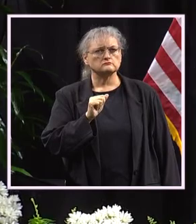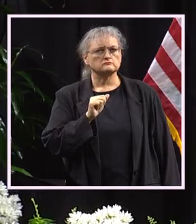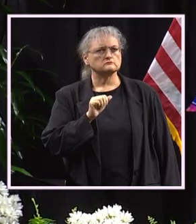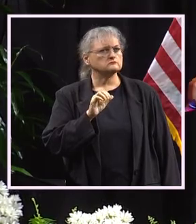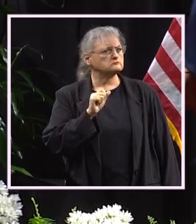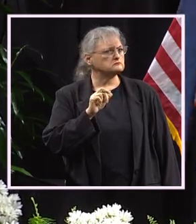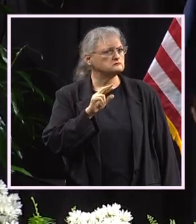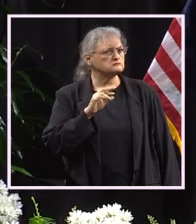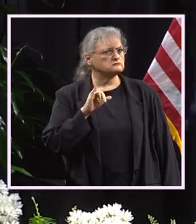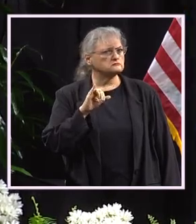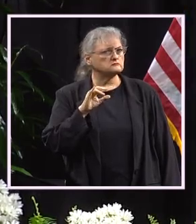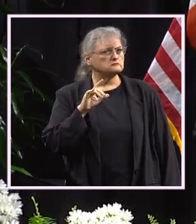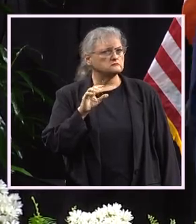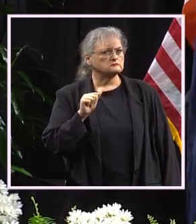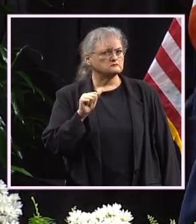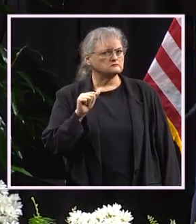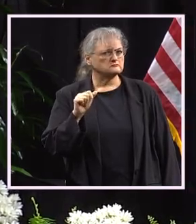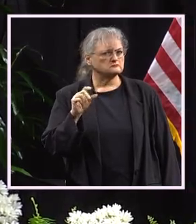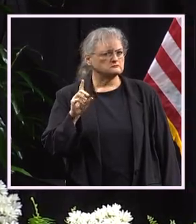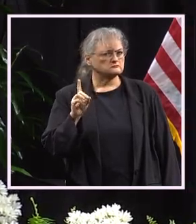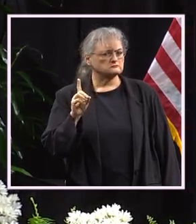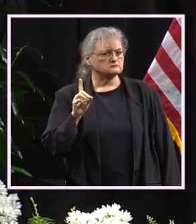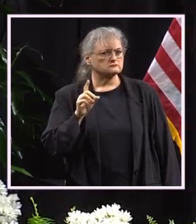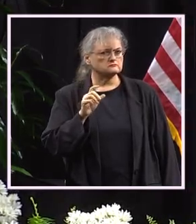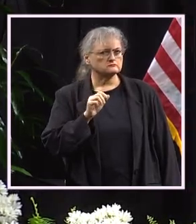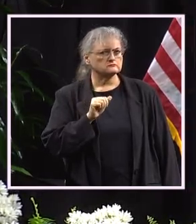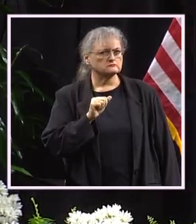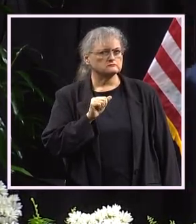Adriana Andrea Lacayo, Master of Arts.